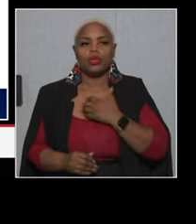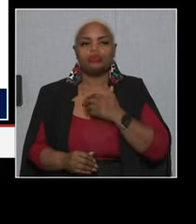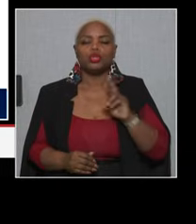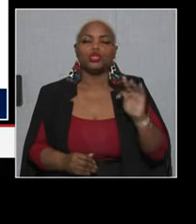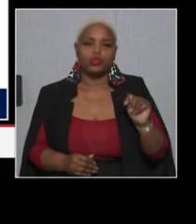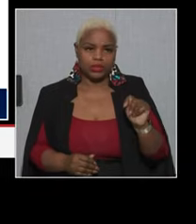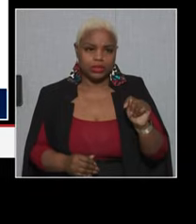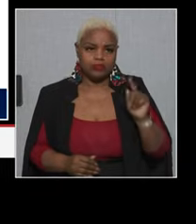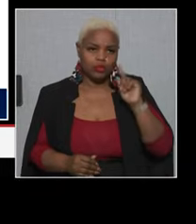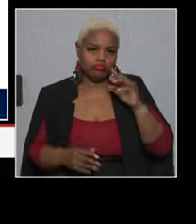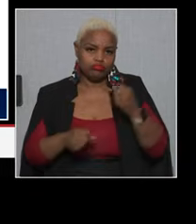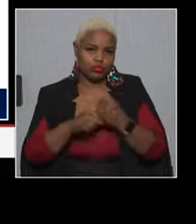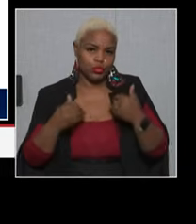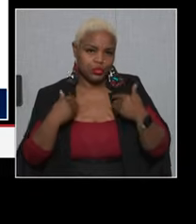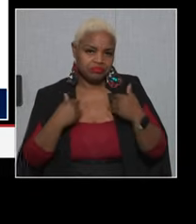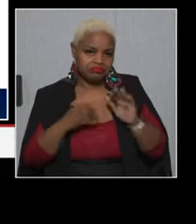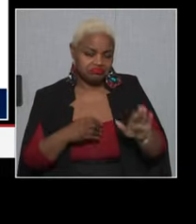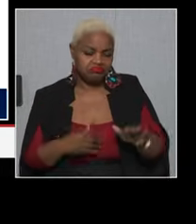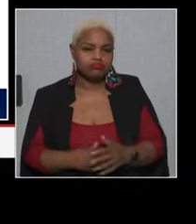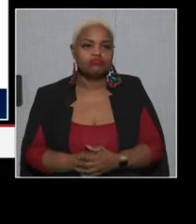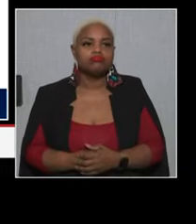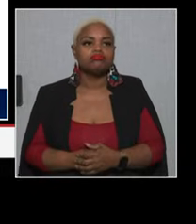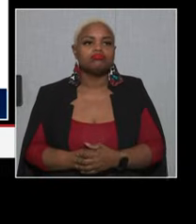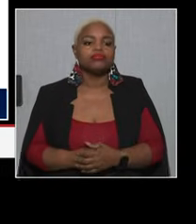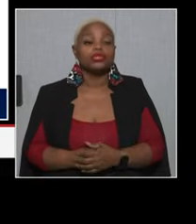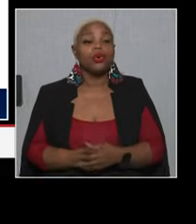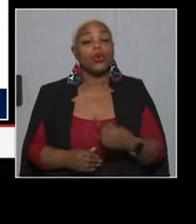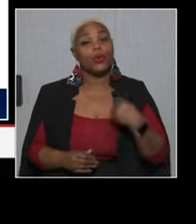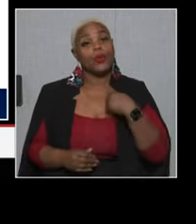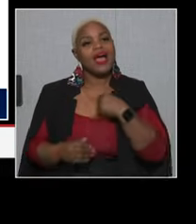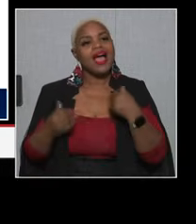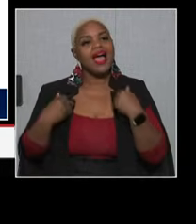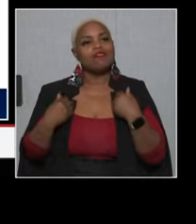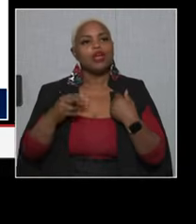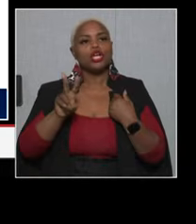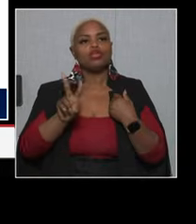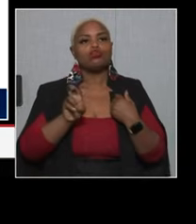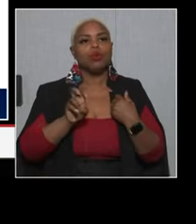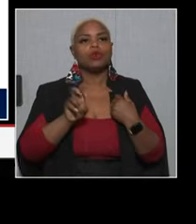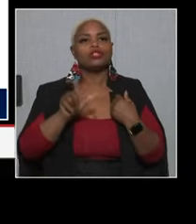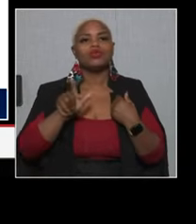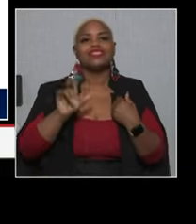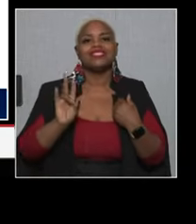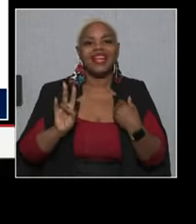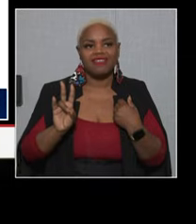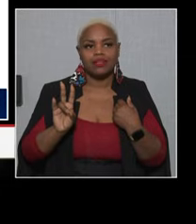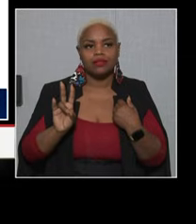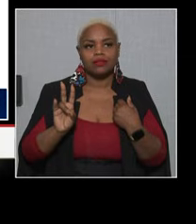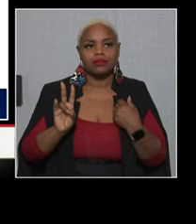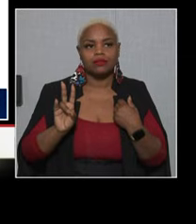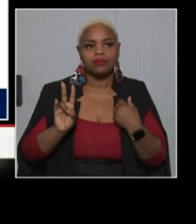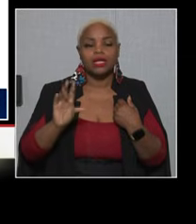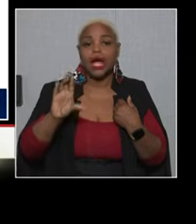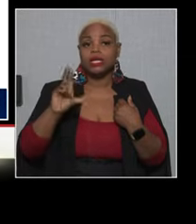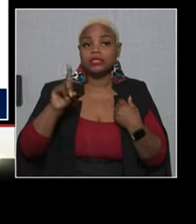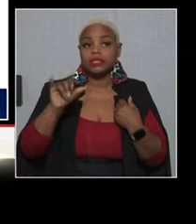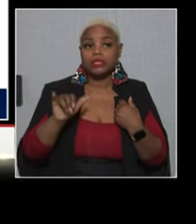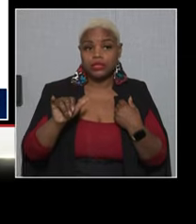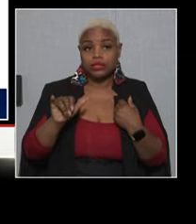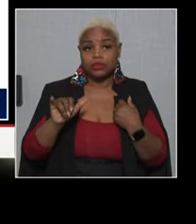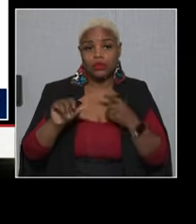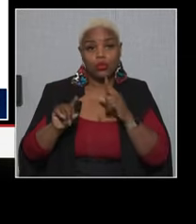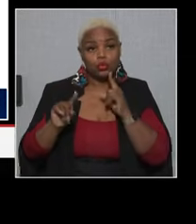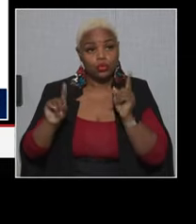in 227 juvenile custody orders. Those investigators regularly check in on our juveniles in the